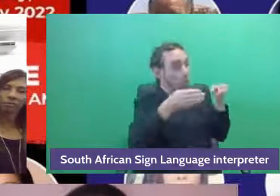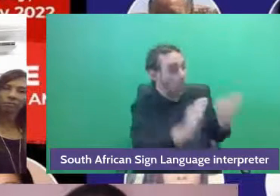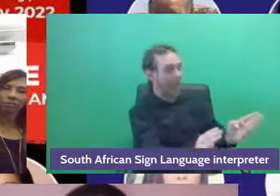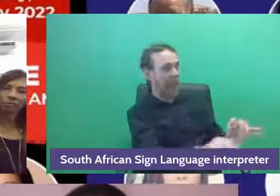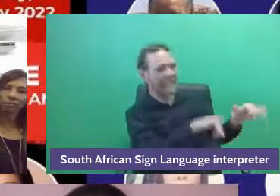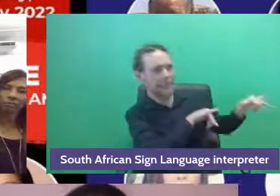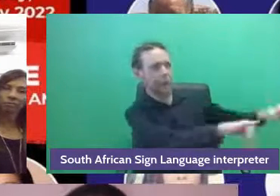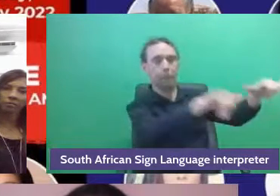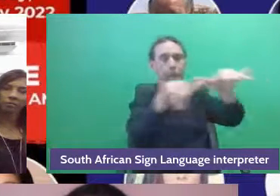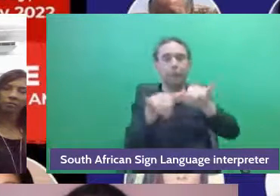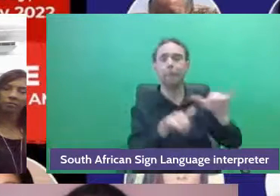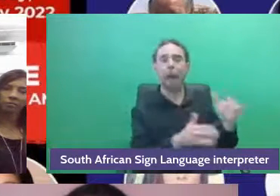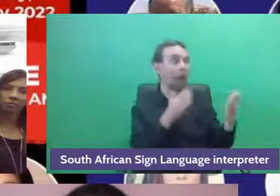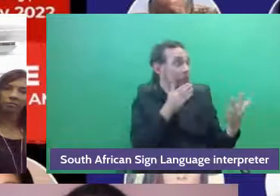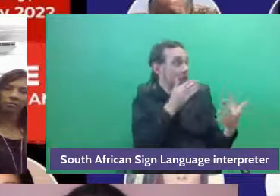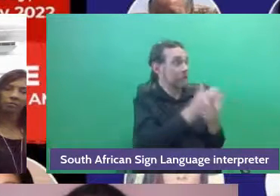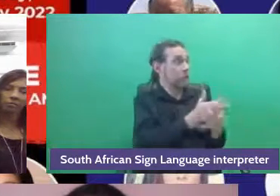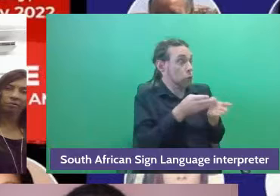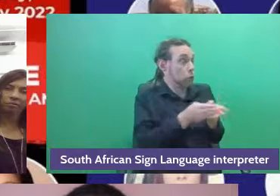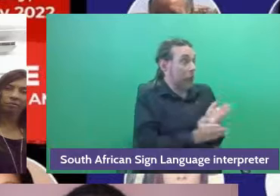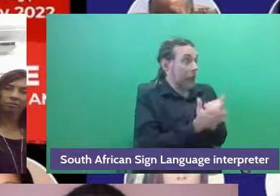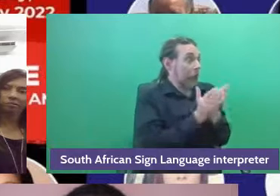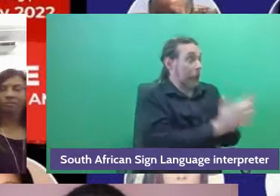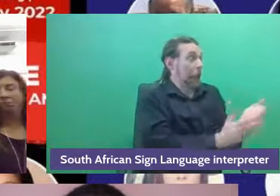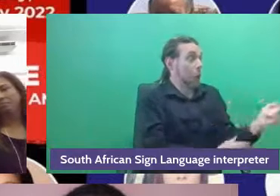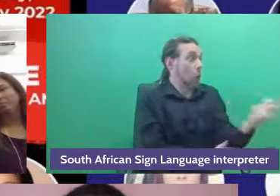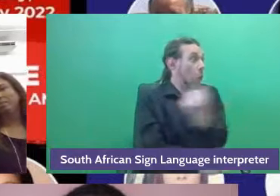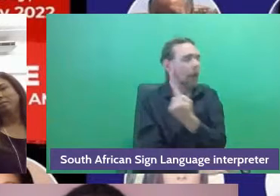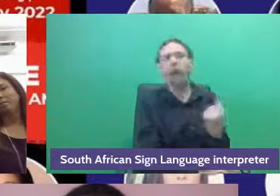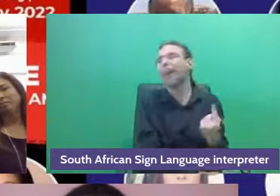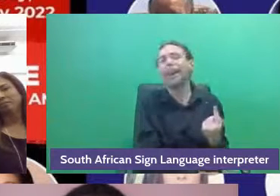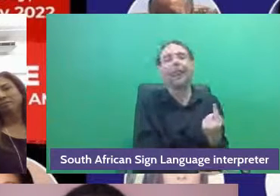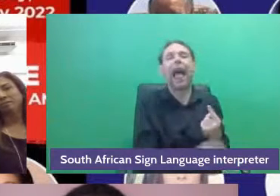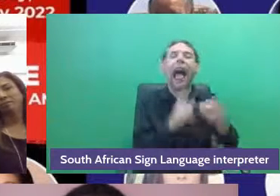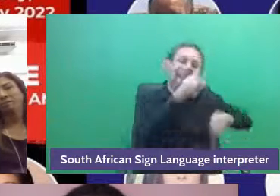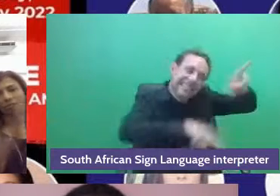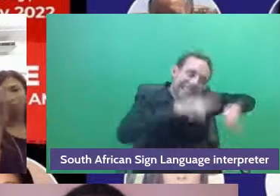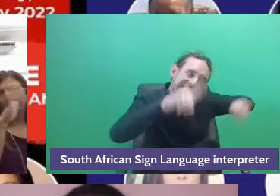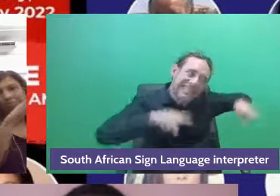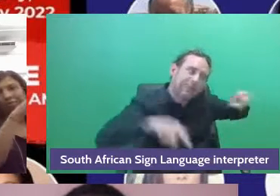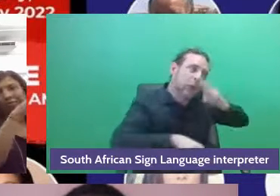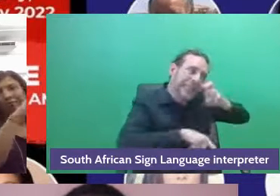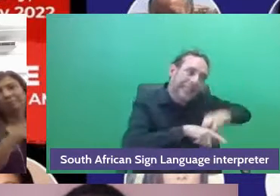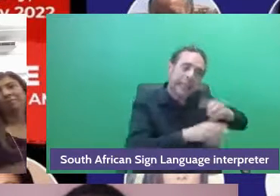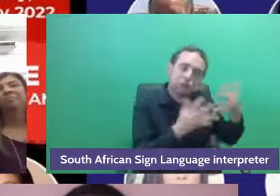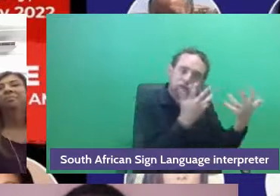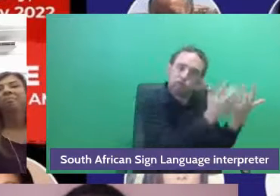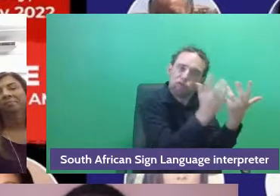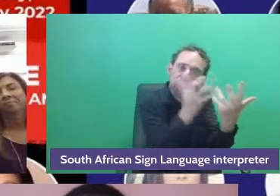and if there are any questions, I'm open to responding.